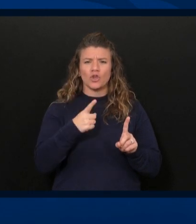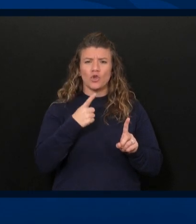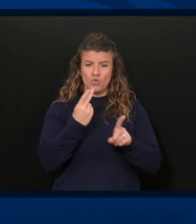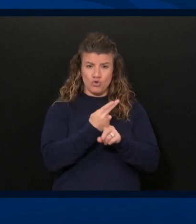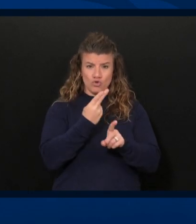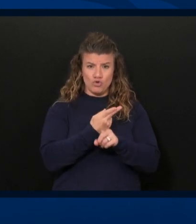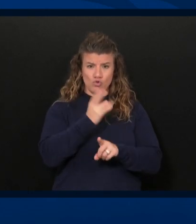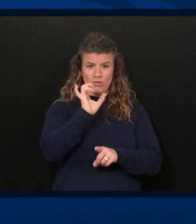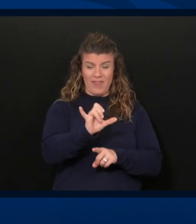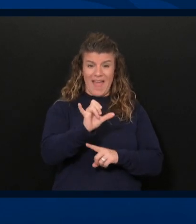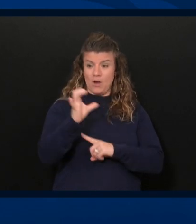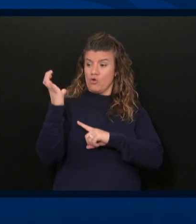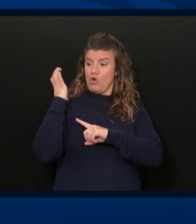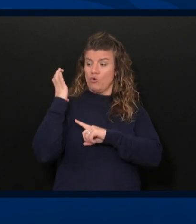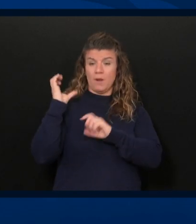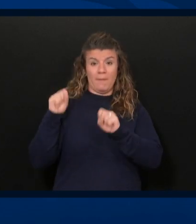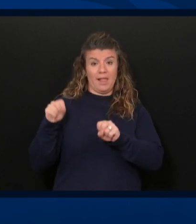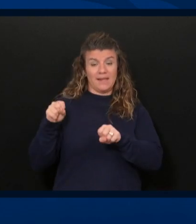through this crisis?